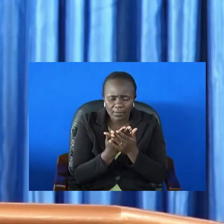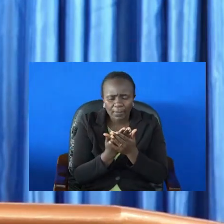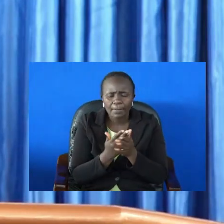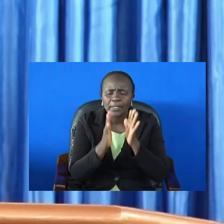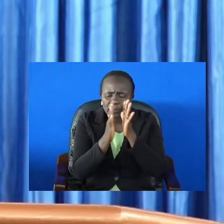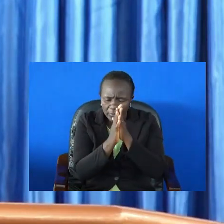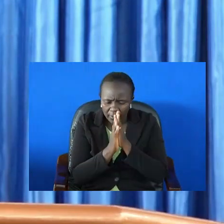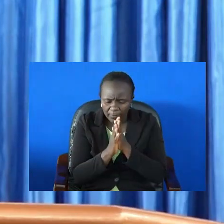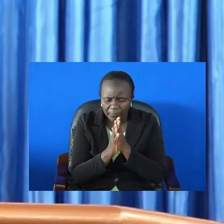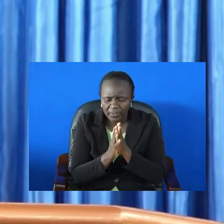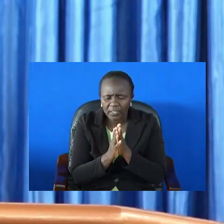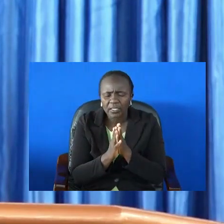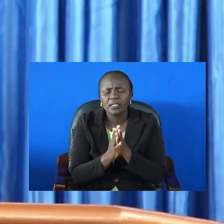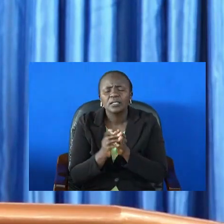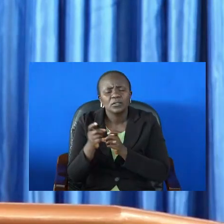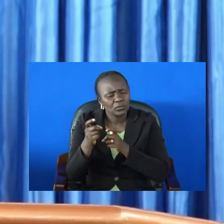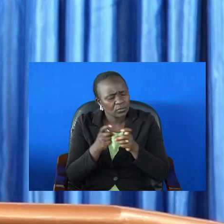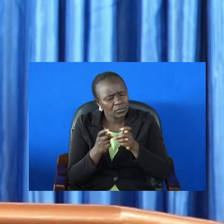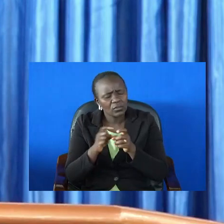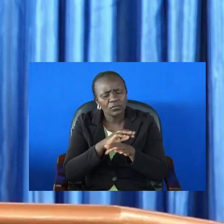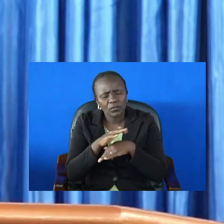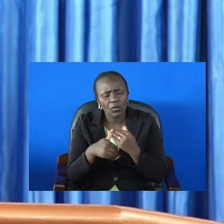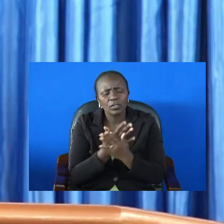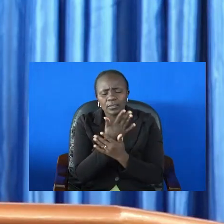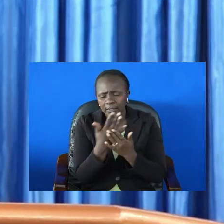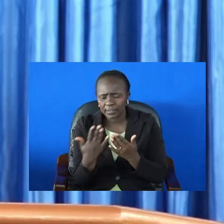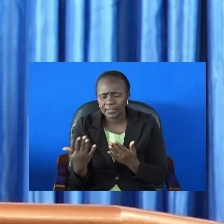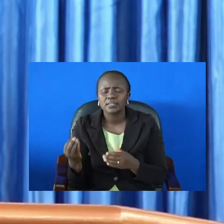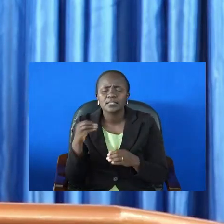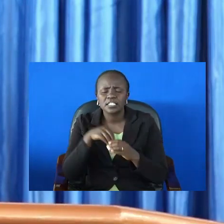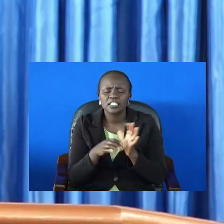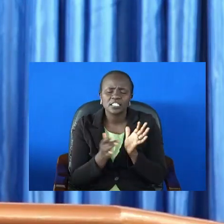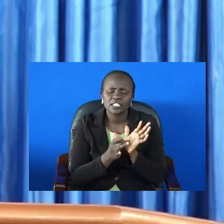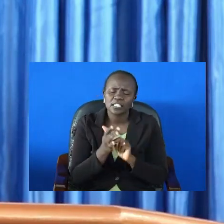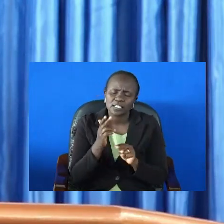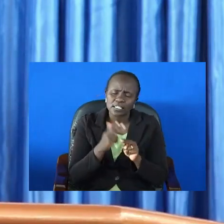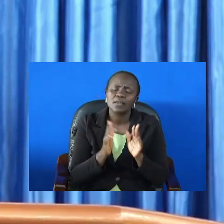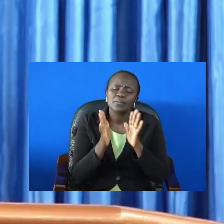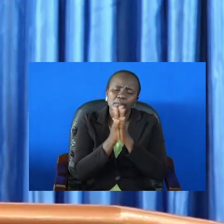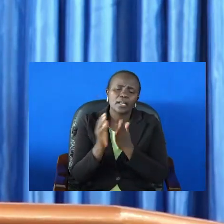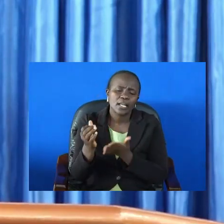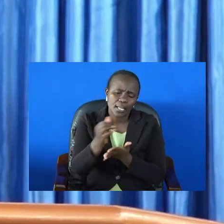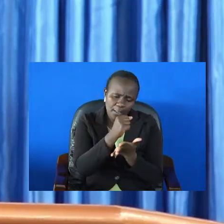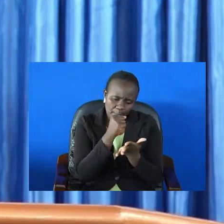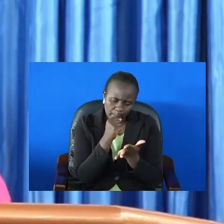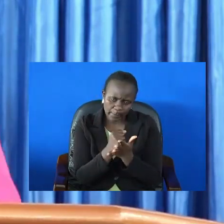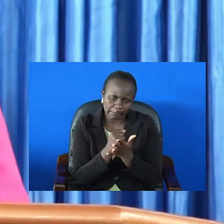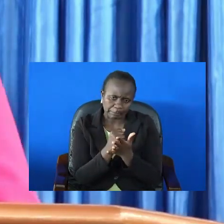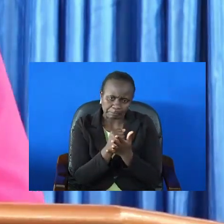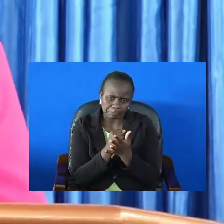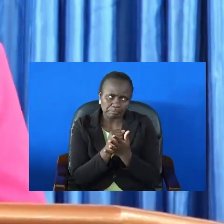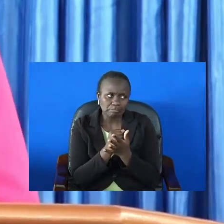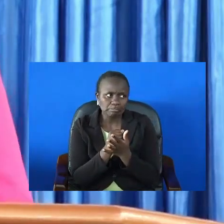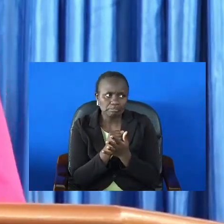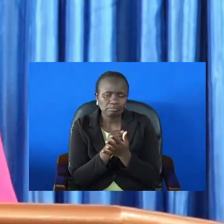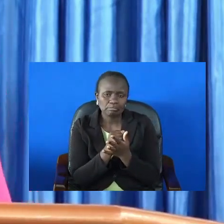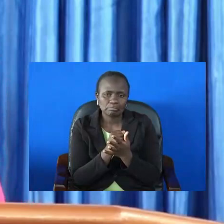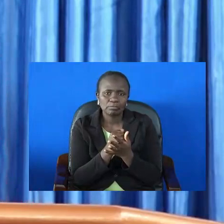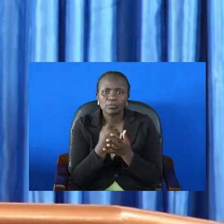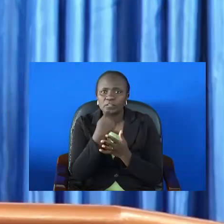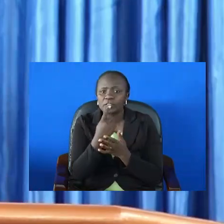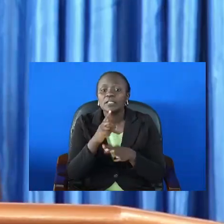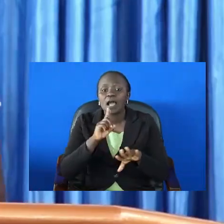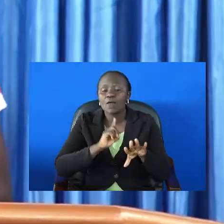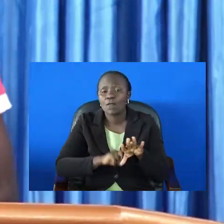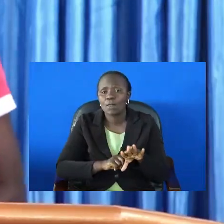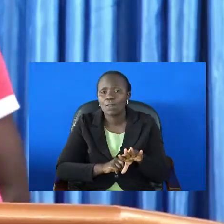I pray that you take preeminence over everything. In Jesus' name I pray, amen. So